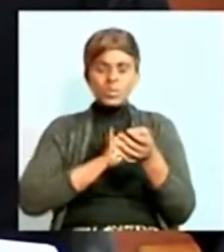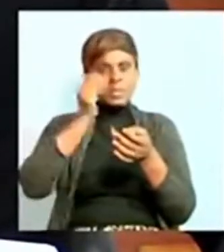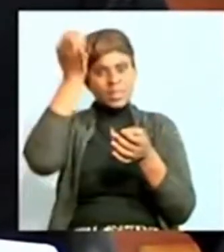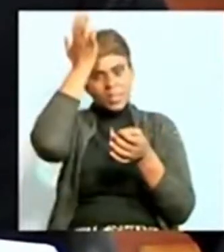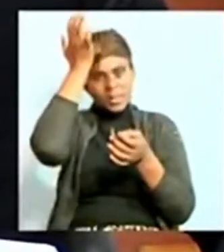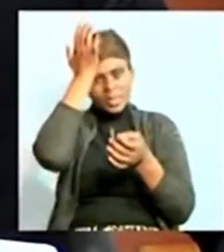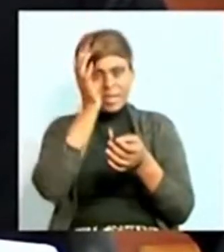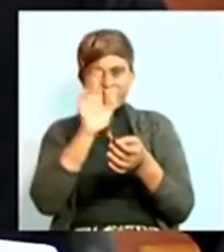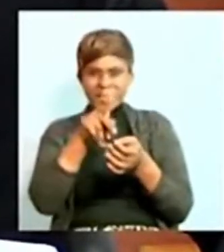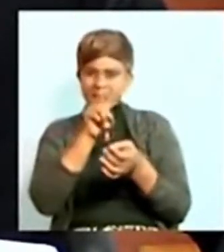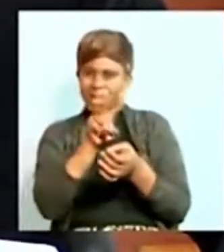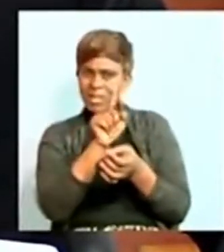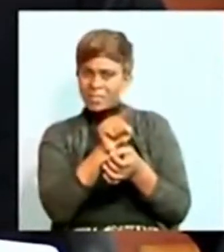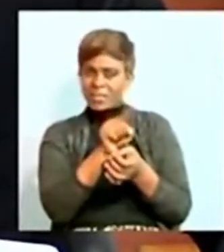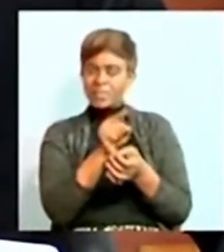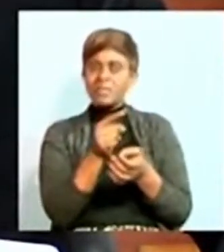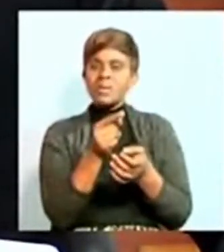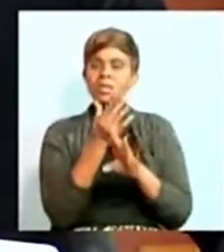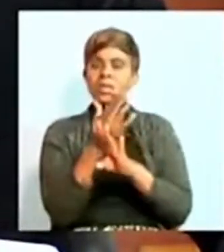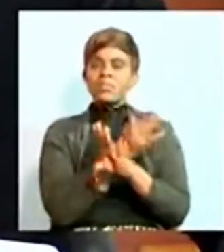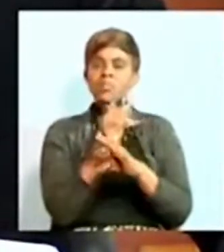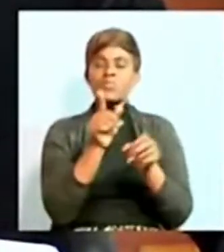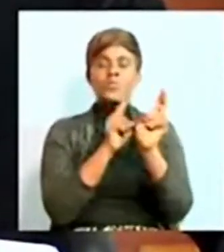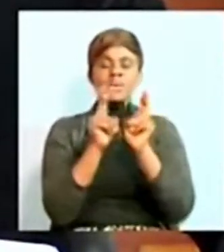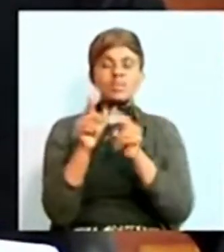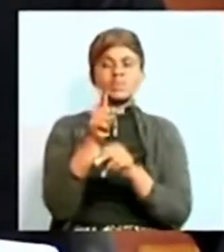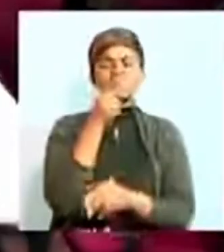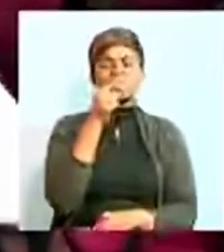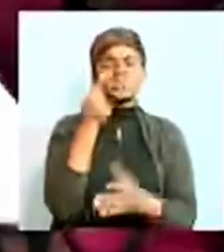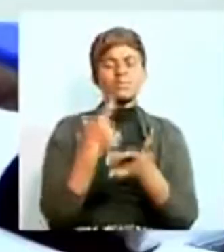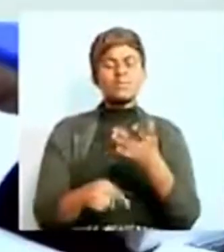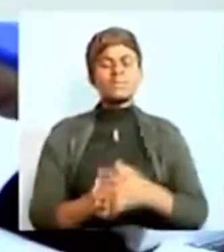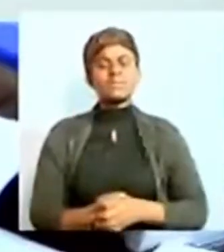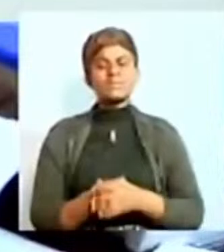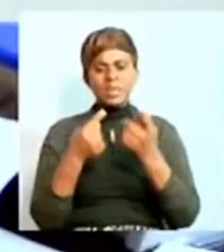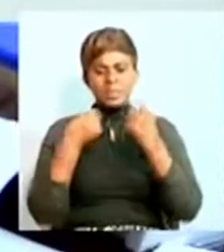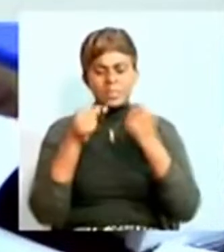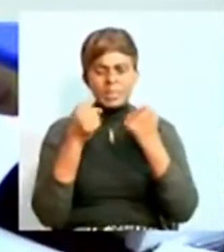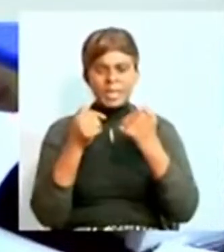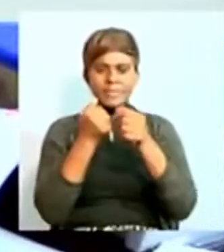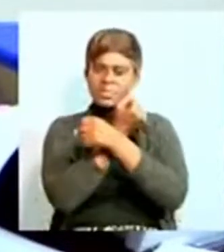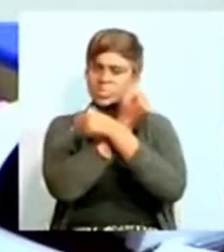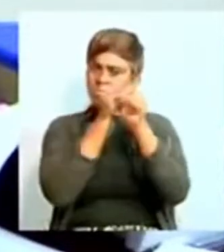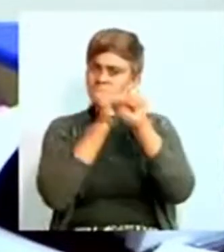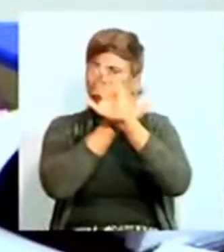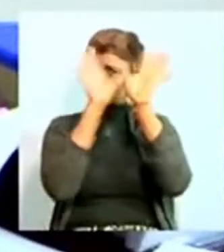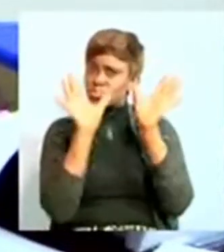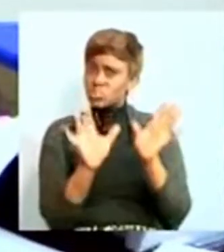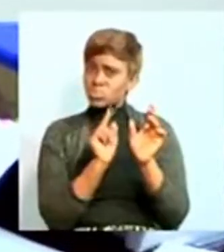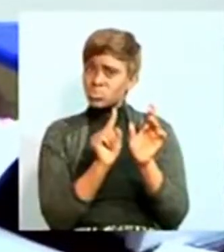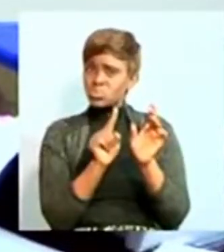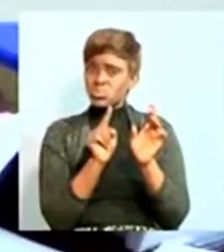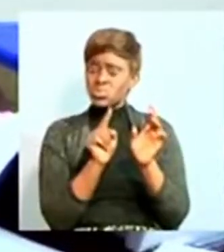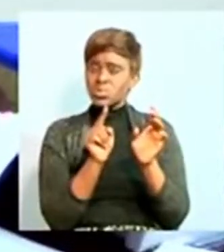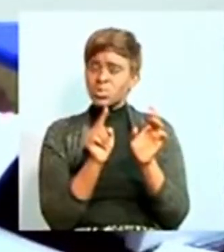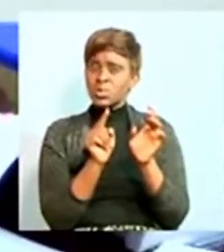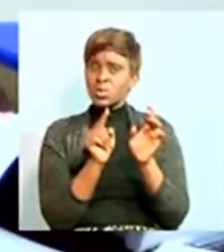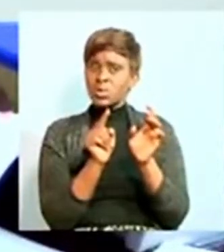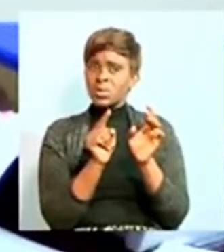voucher. Maybe before you answer, you are saying you try to rectify or